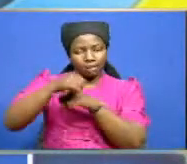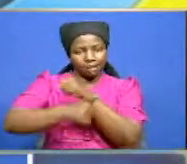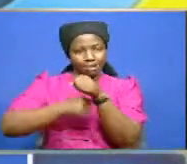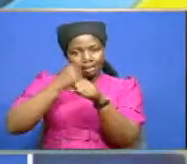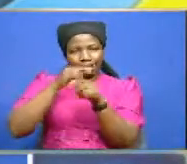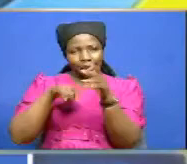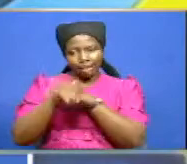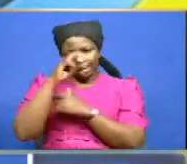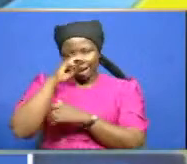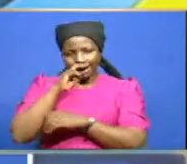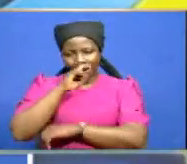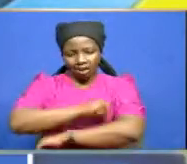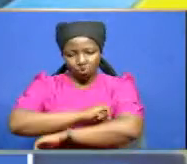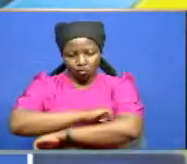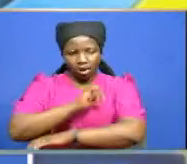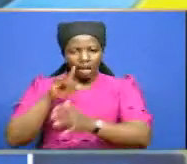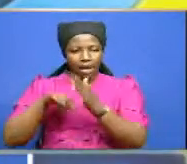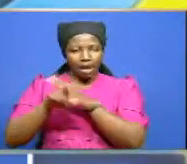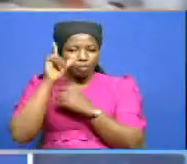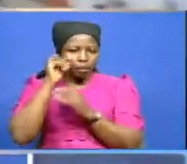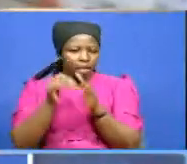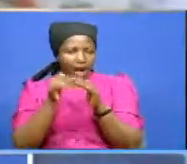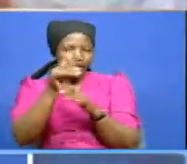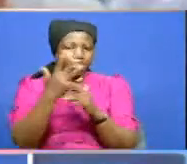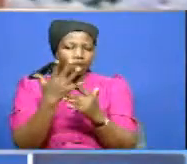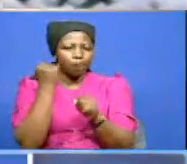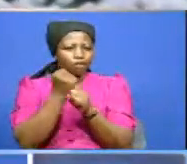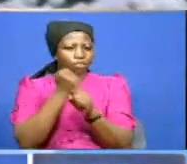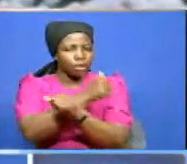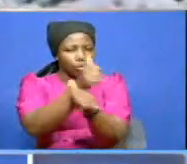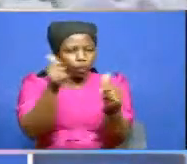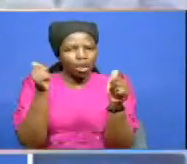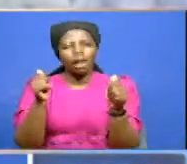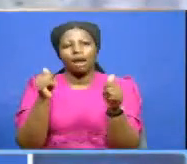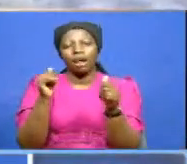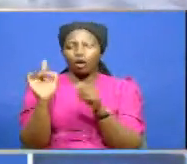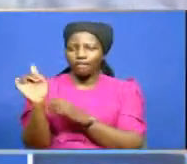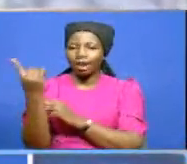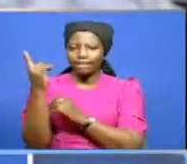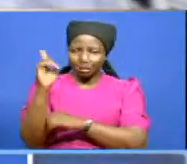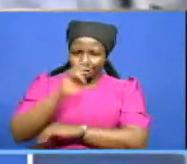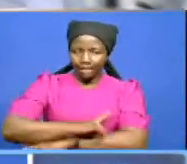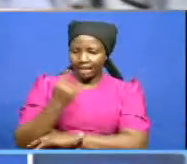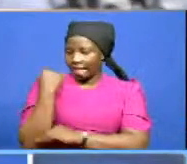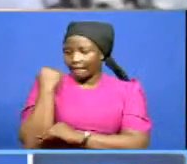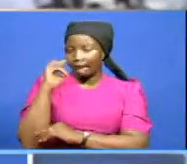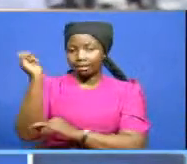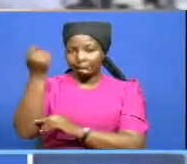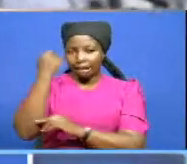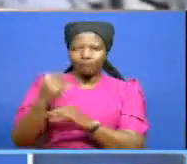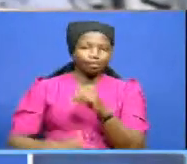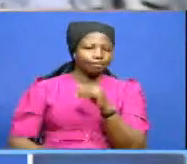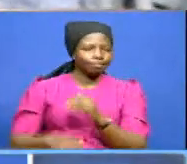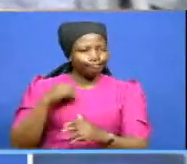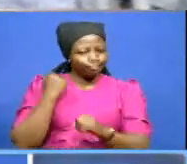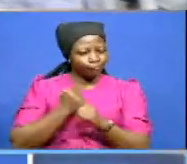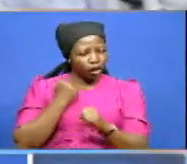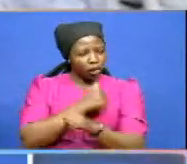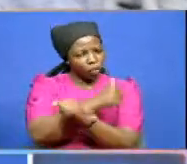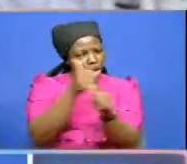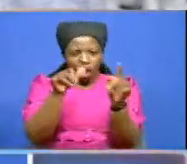Khan Academy in Mombasa. After putting up a sterling performance on day 1 yesterday, Kenya was unstoppable on